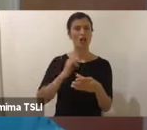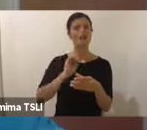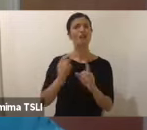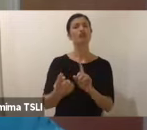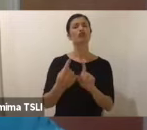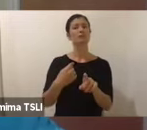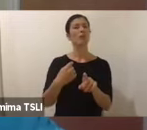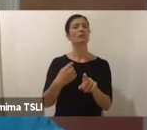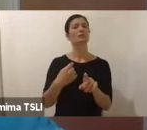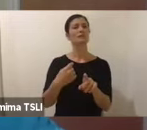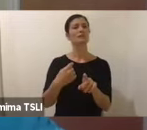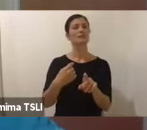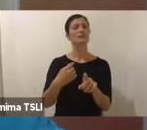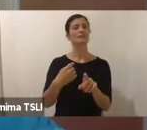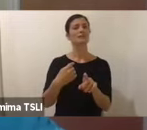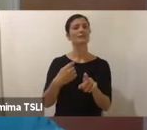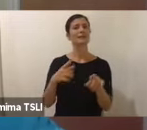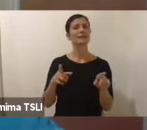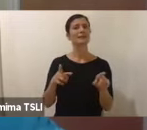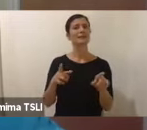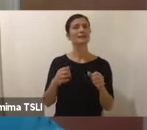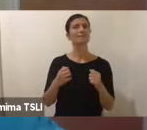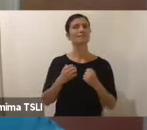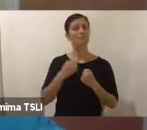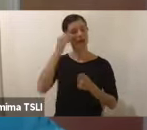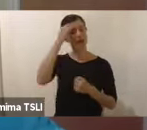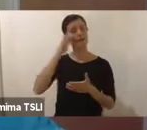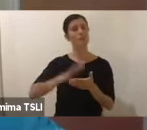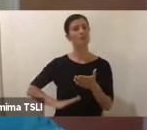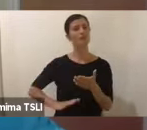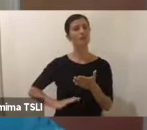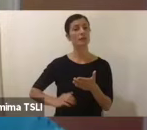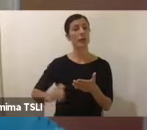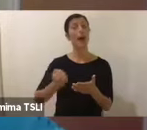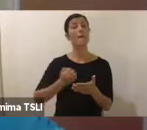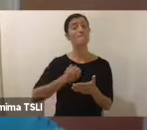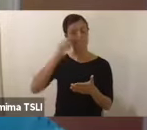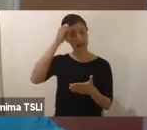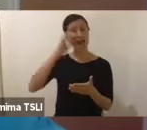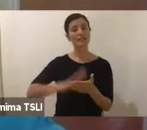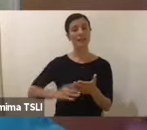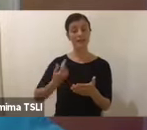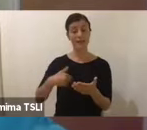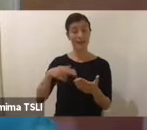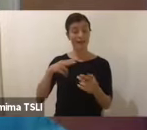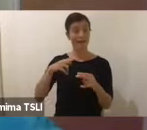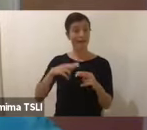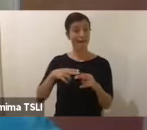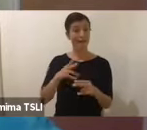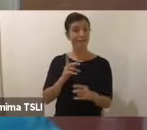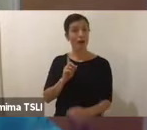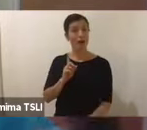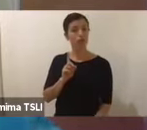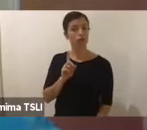attacking me yeah you're attacking me why are you being horrible to me okay these are some of the even now in this